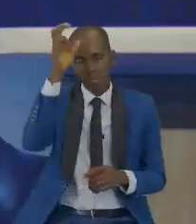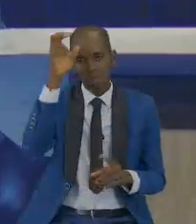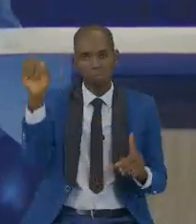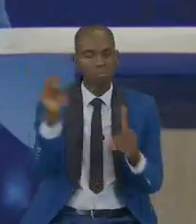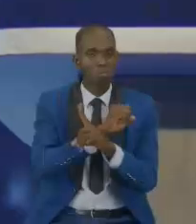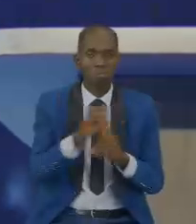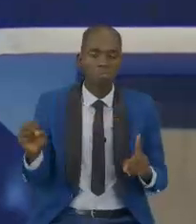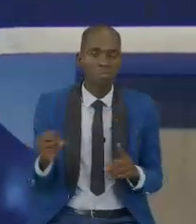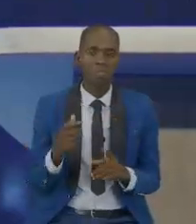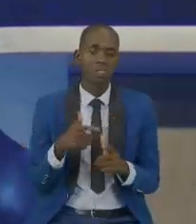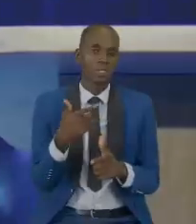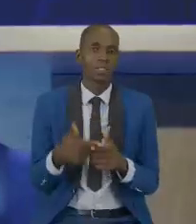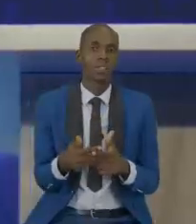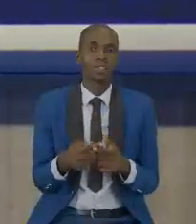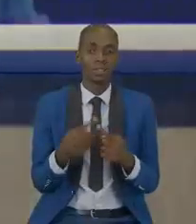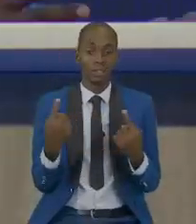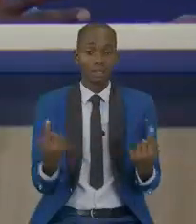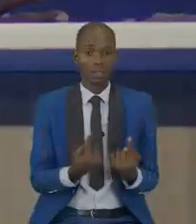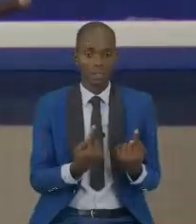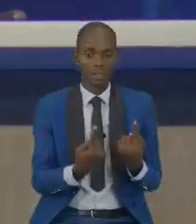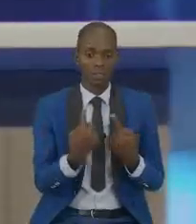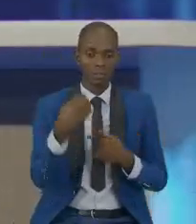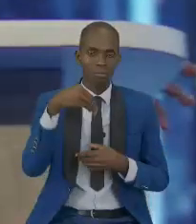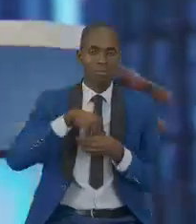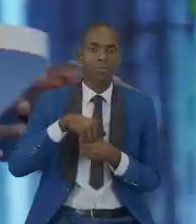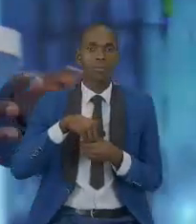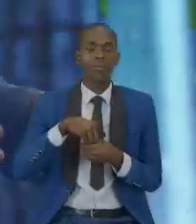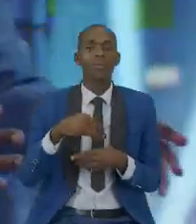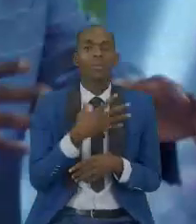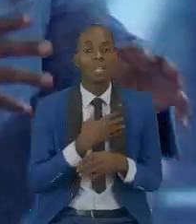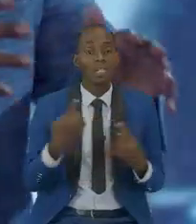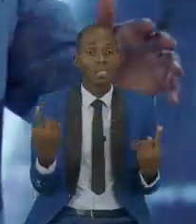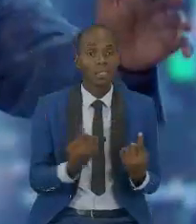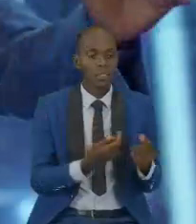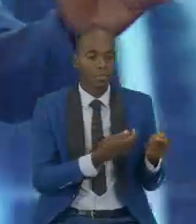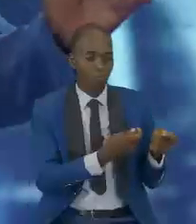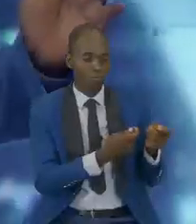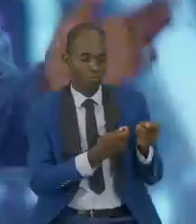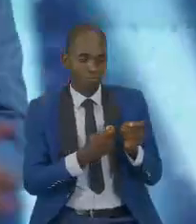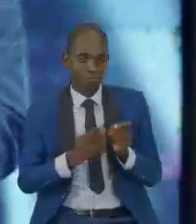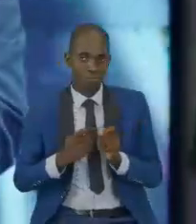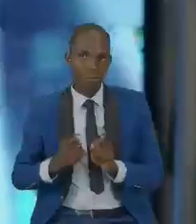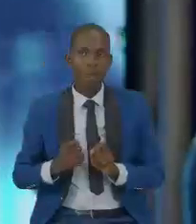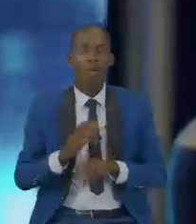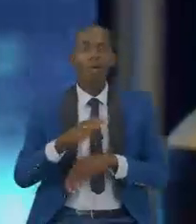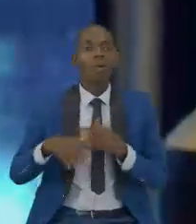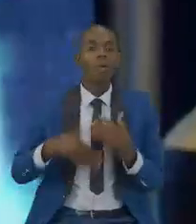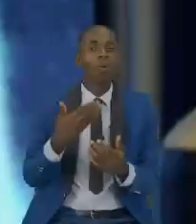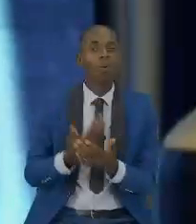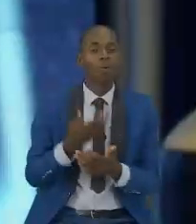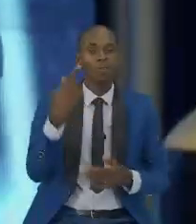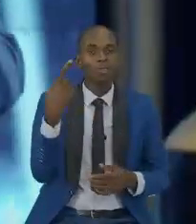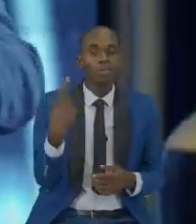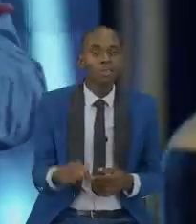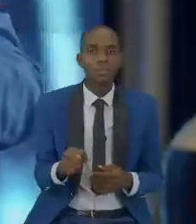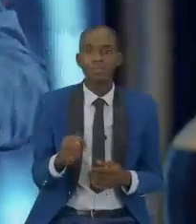affliction. Sin came in. And sin drew all those consequences. And